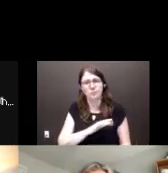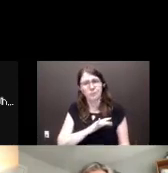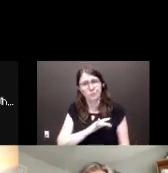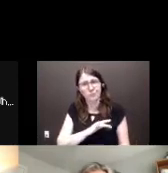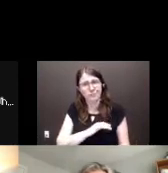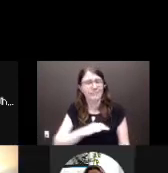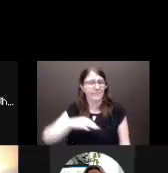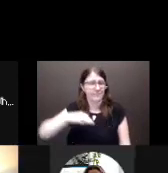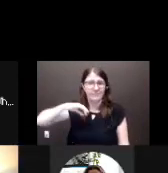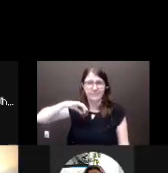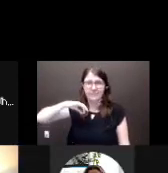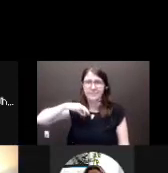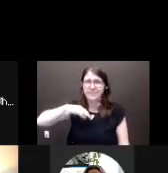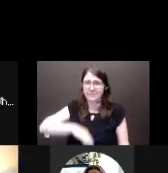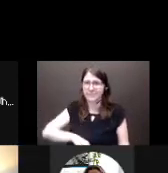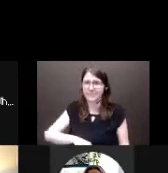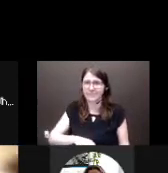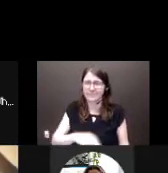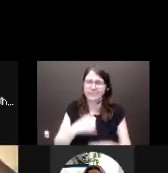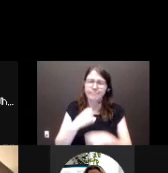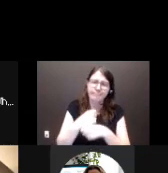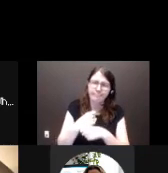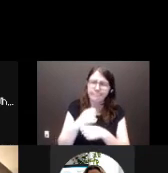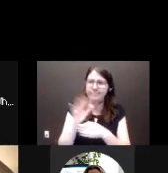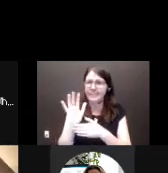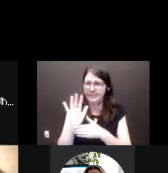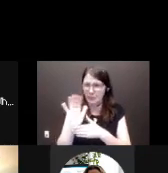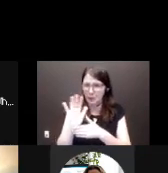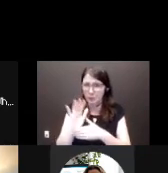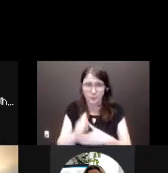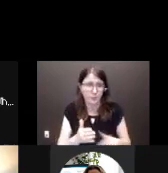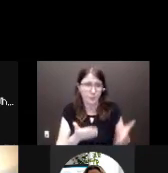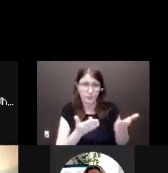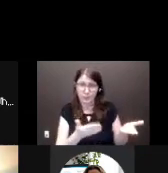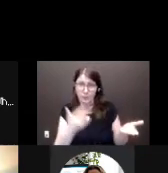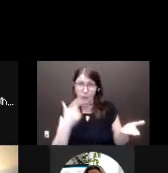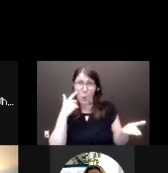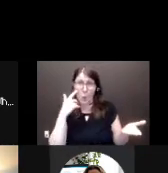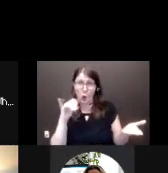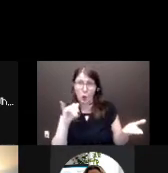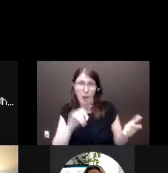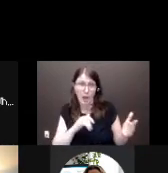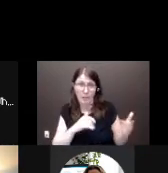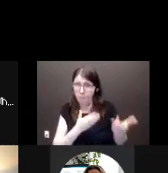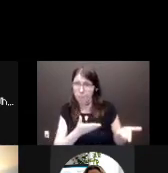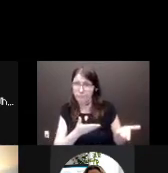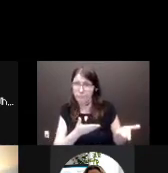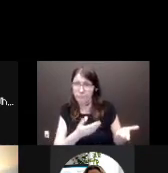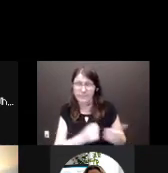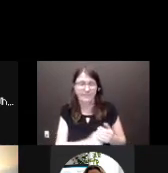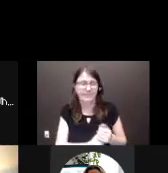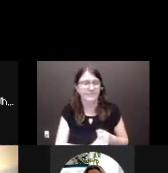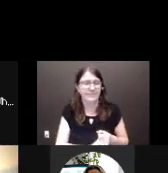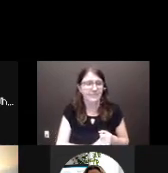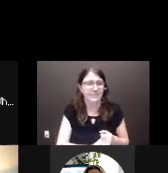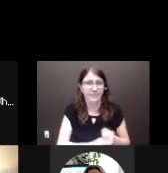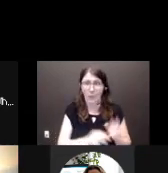creation process. So this is what the Camtasia screen typically looks like. I hope you can see my